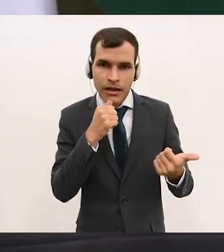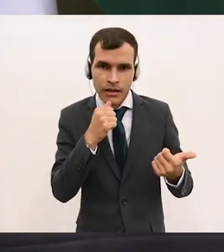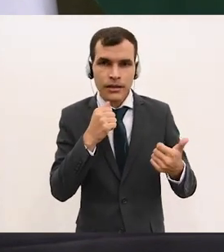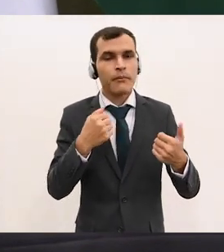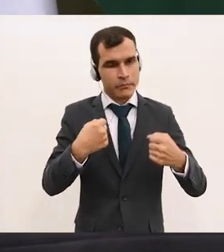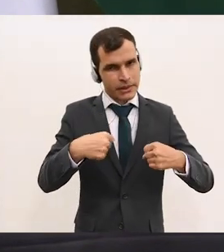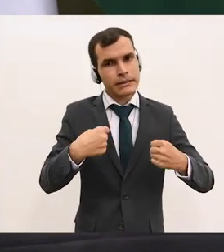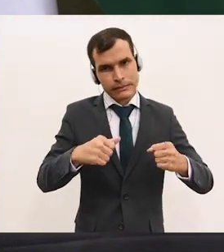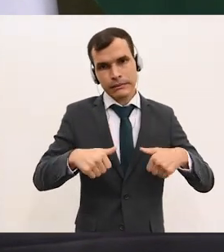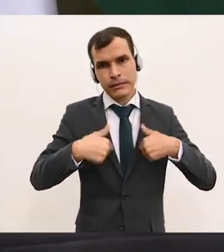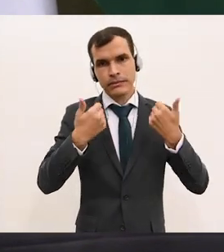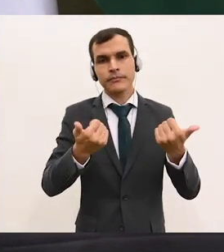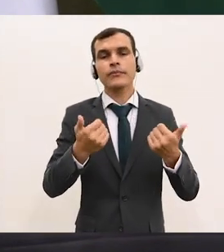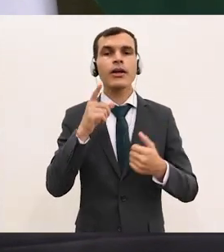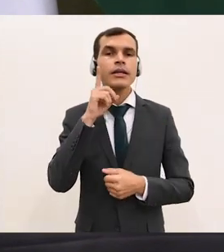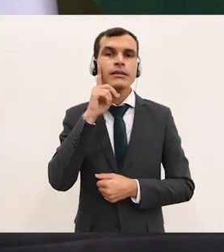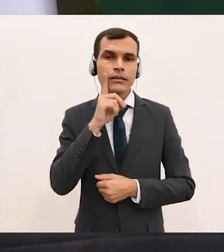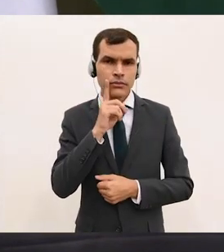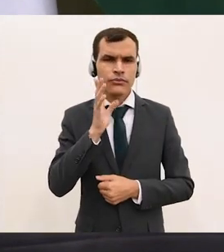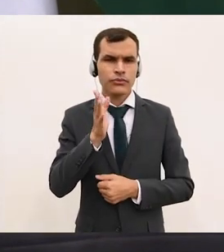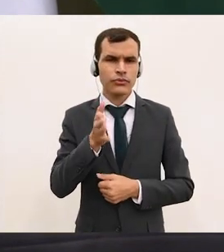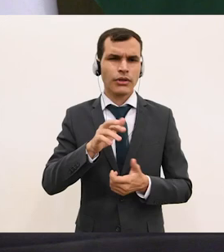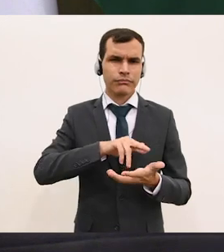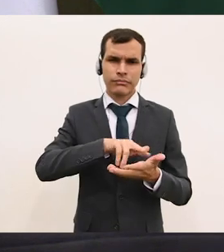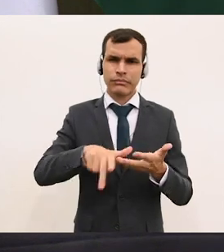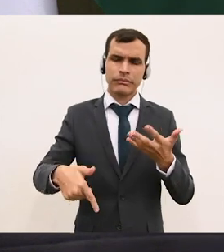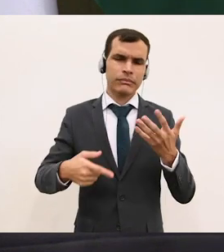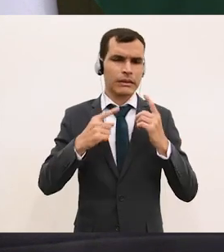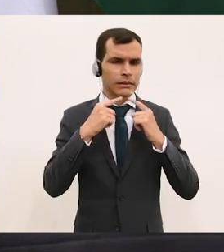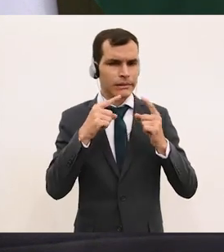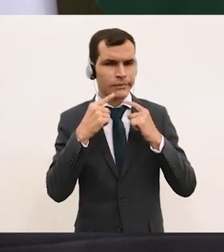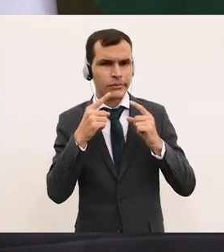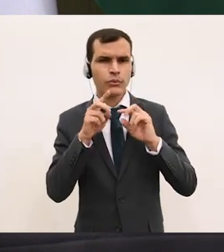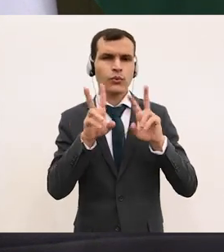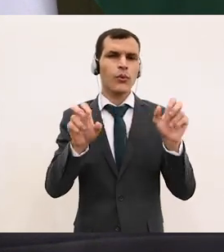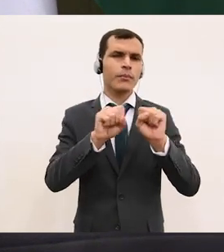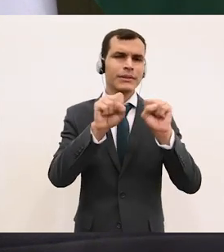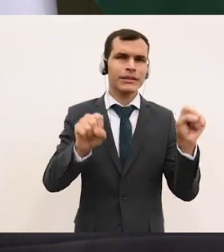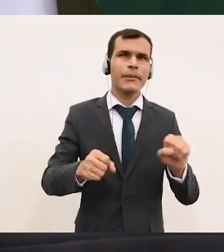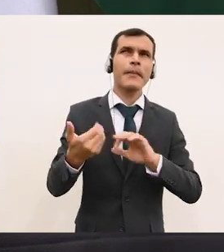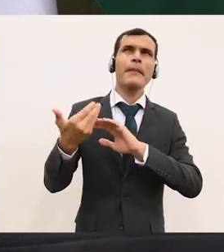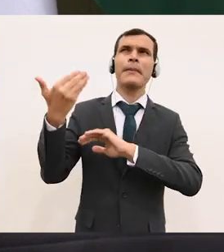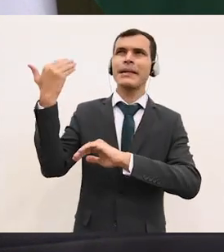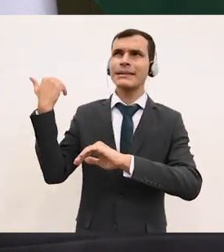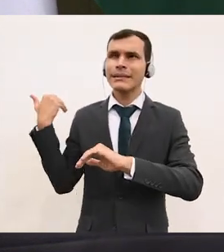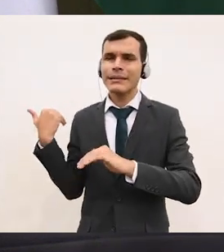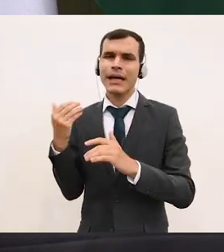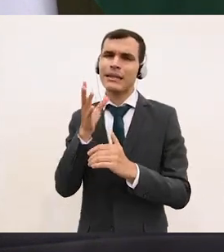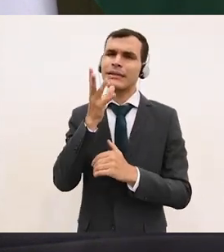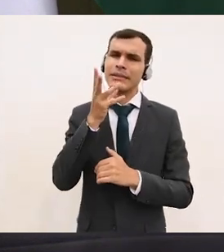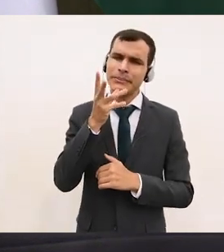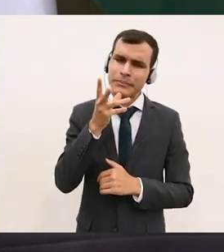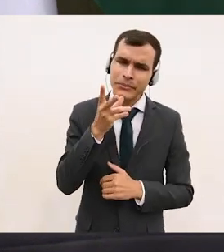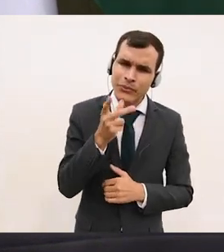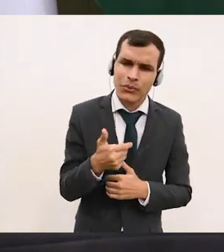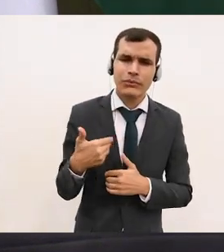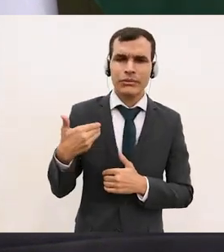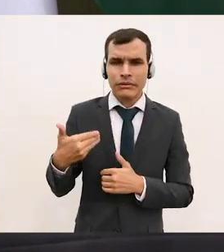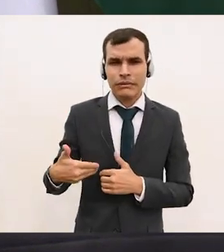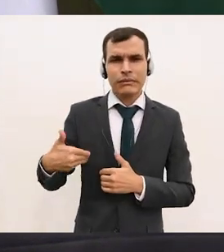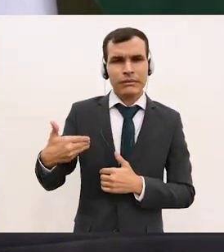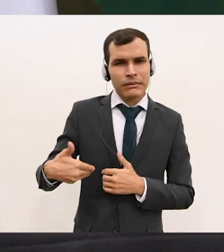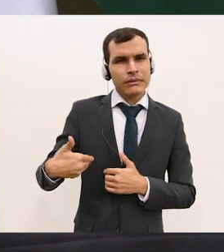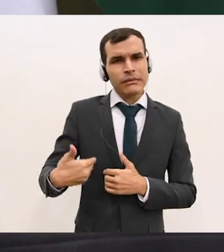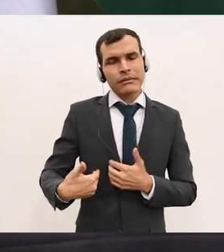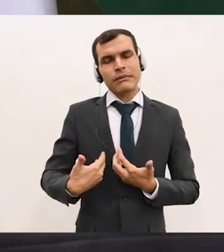about the way the system was functioning. It was taking too long going beyond its jurisdiction. A number of